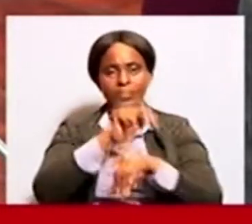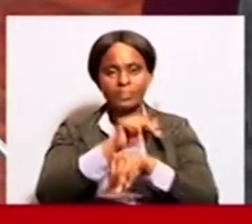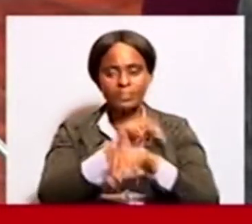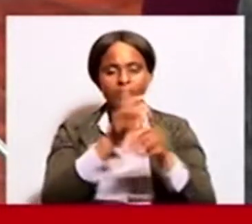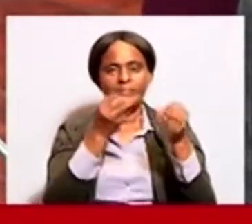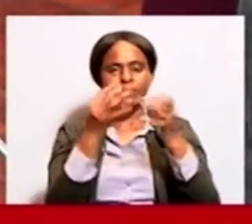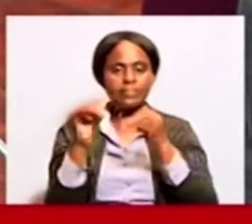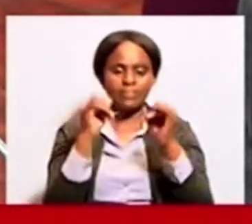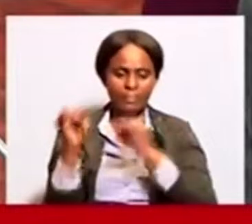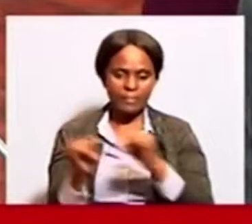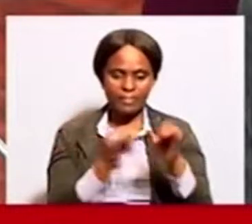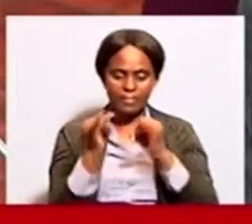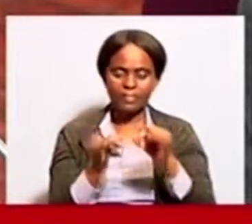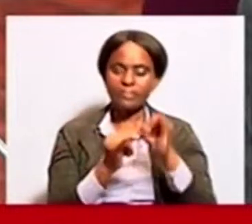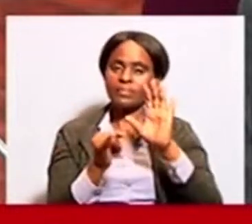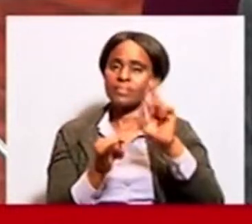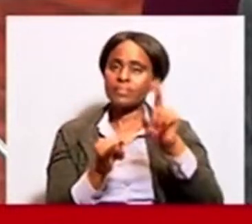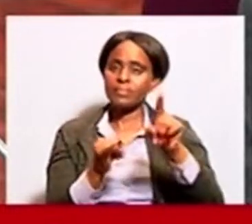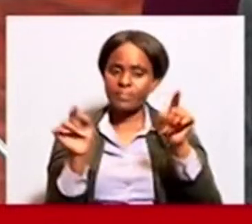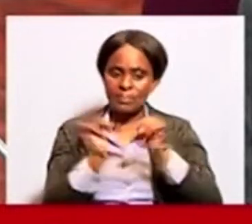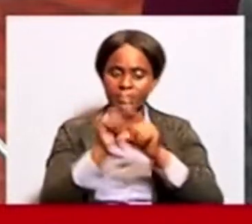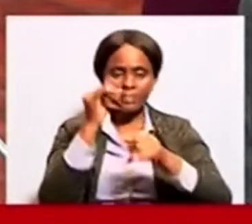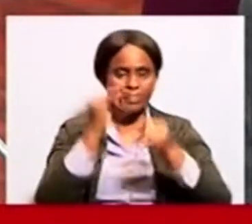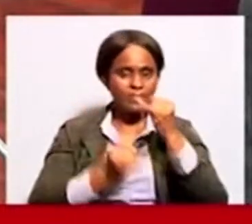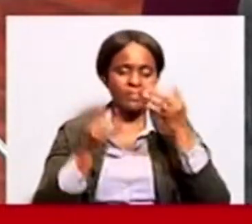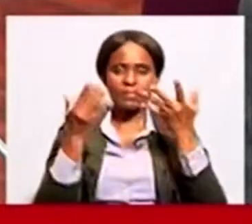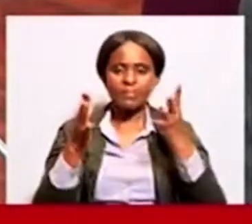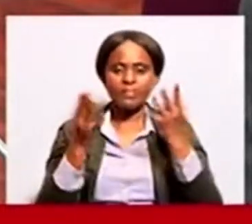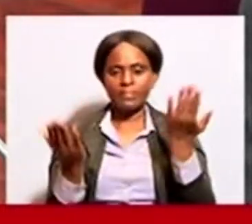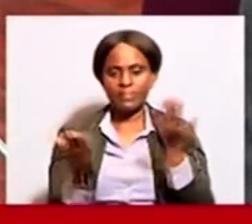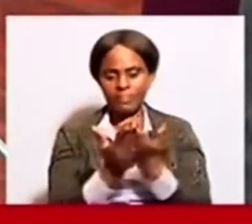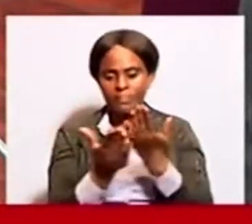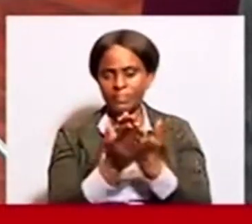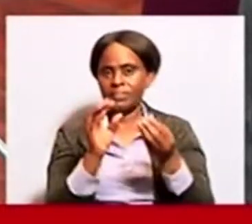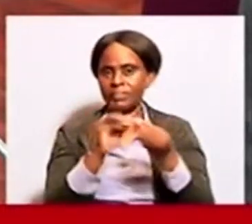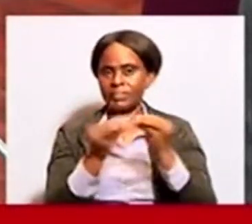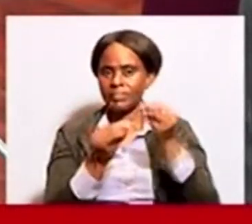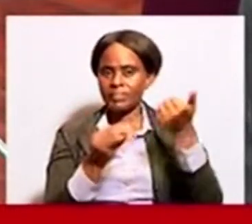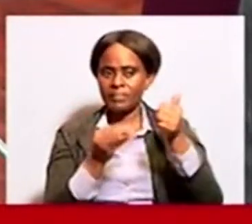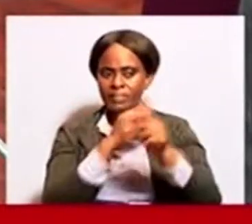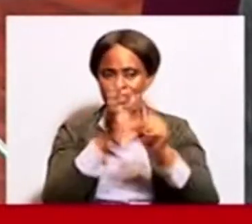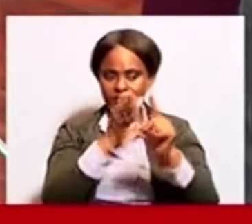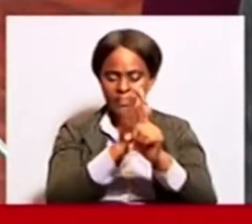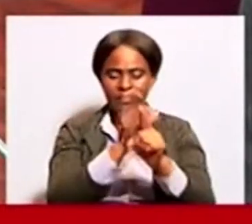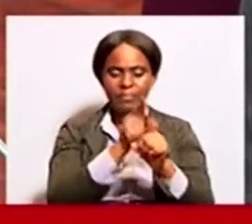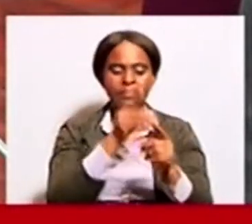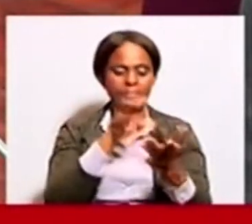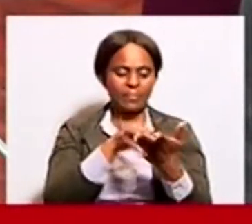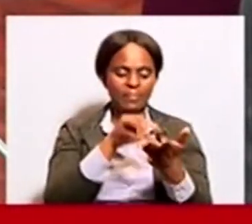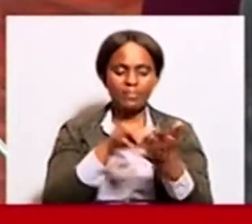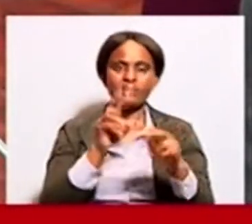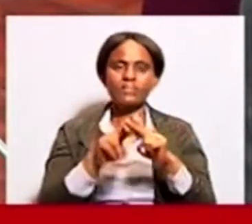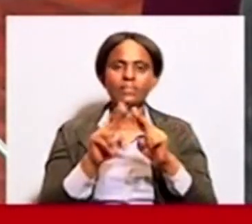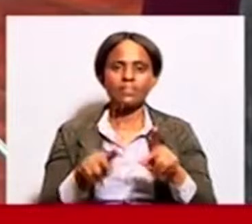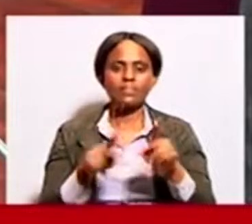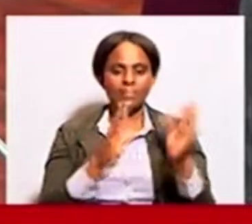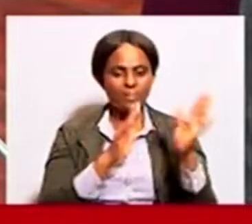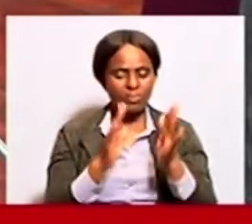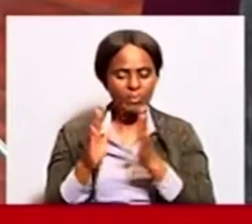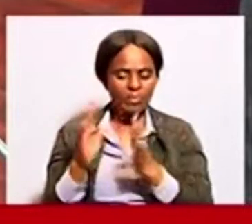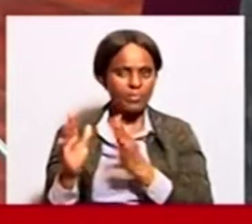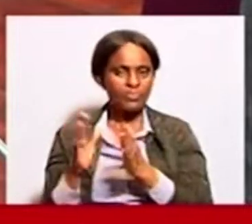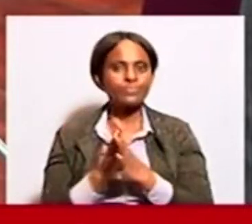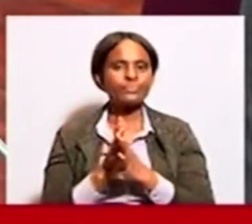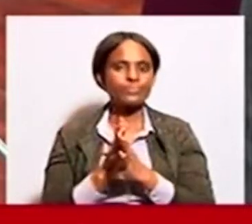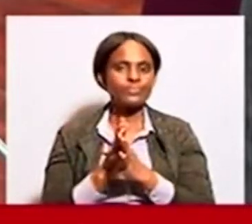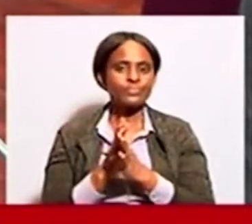been implemented and completed. Appendix 10 speaks to this matter, Chair. Remedial